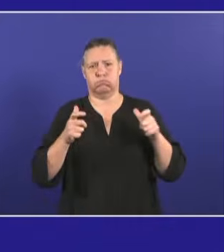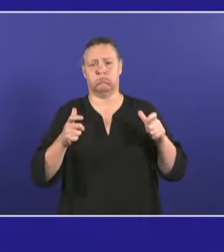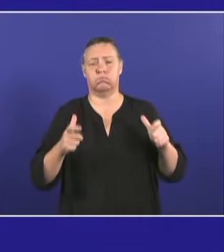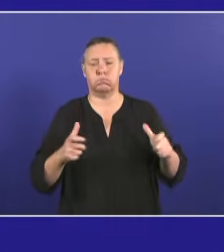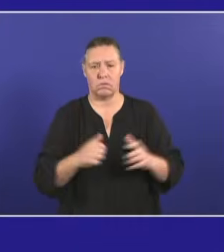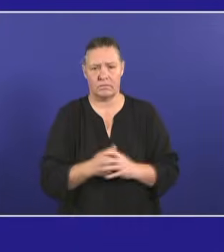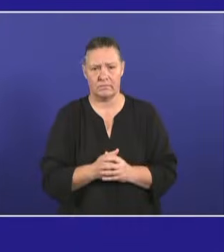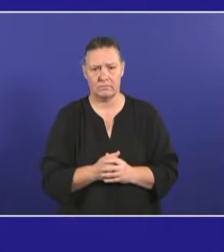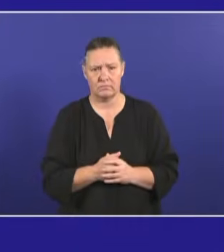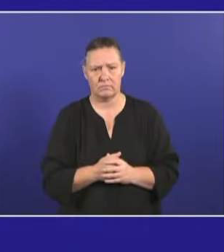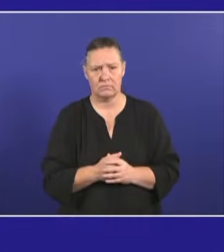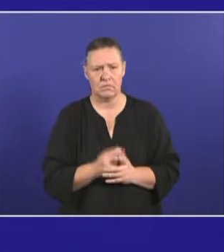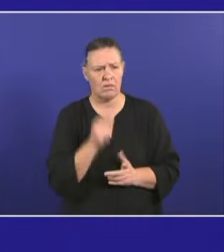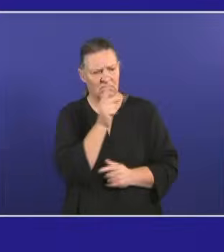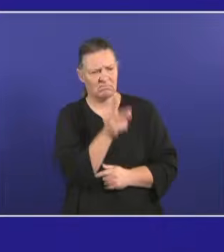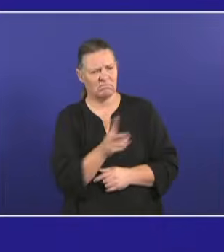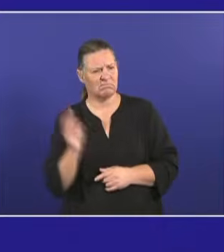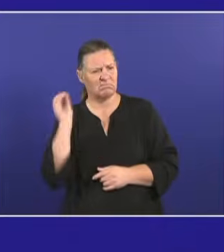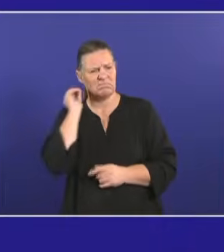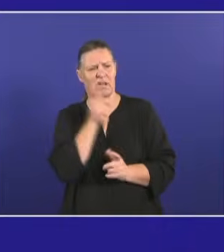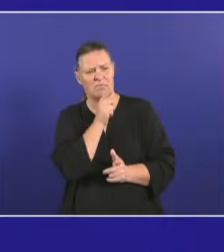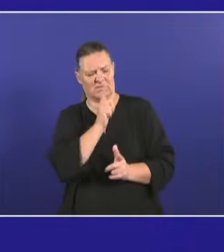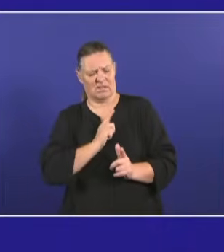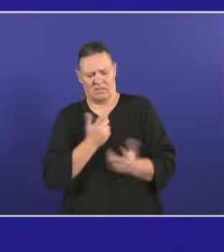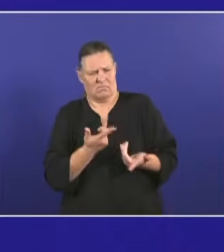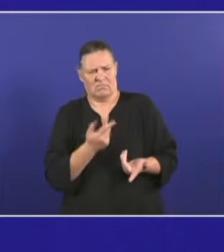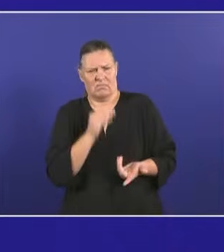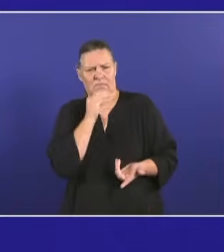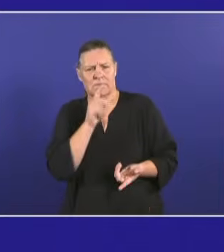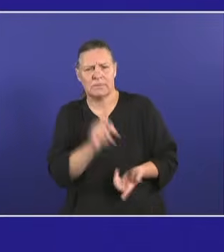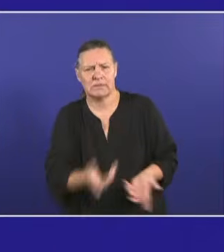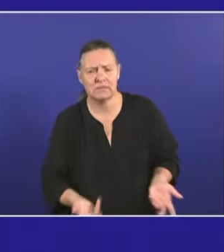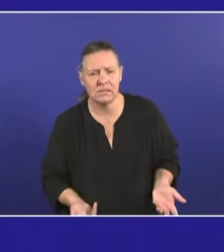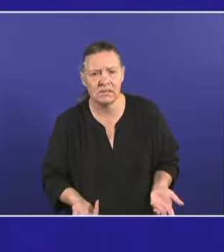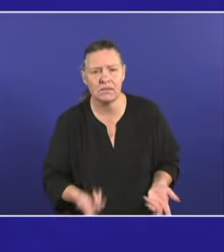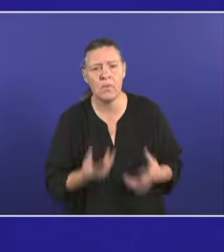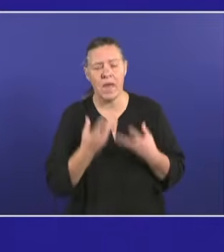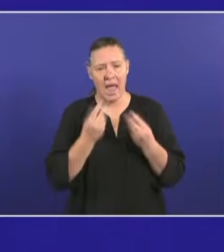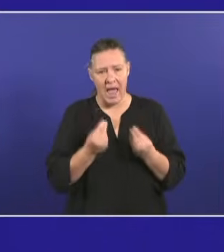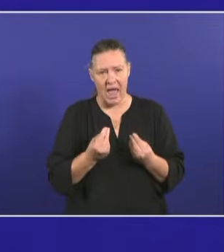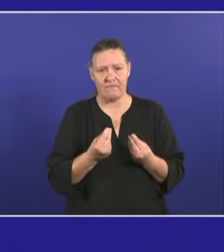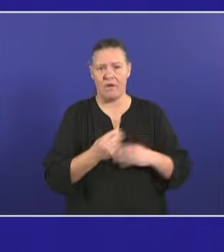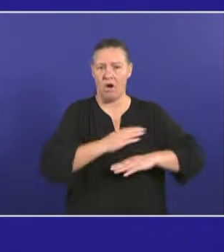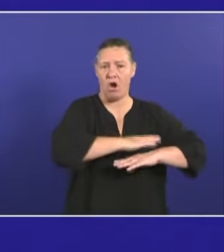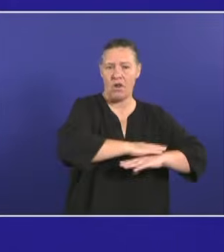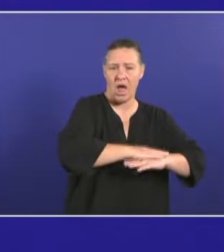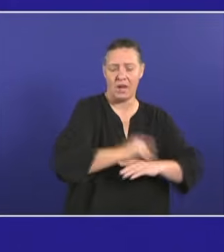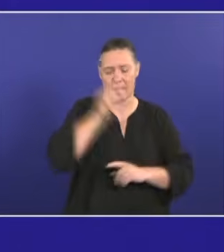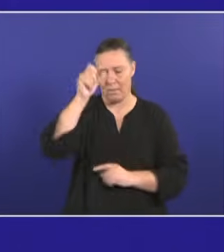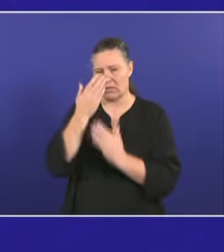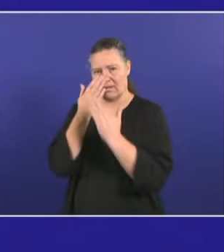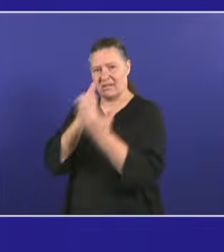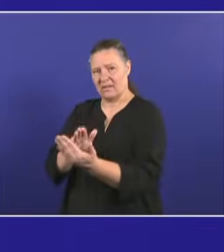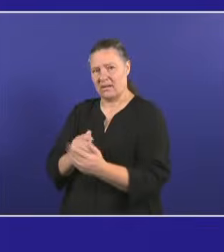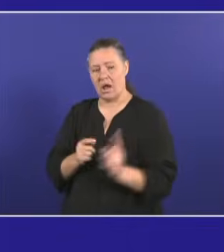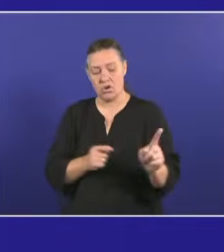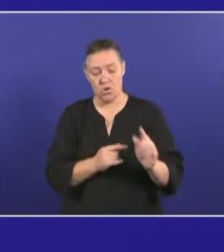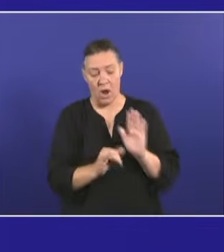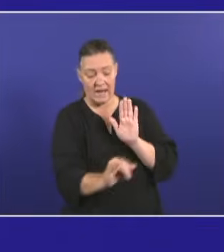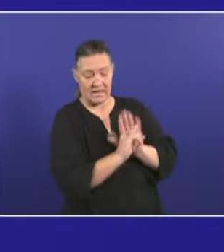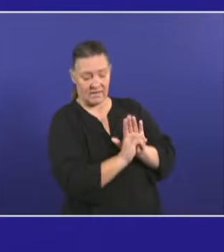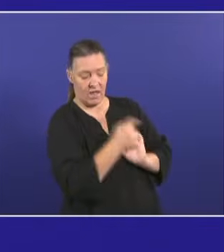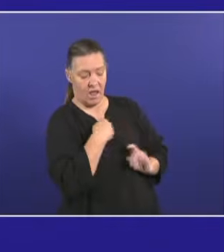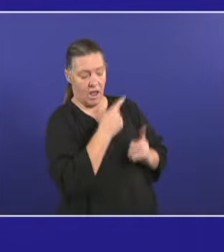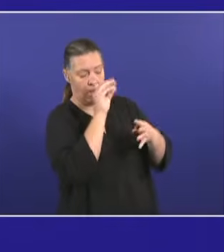So, what do I want you to take from this, colleagues? Something very simple. We have a hybrid model. You identify the issues, we direct the